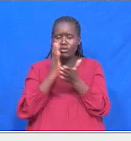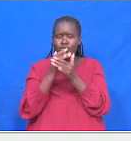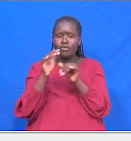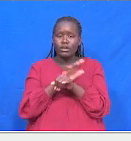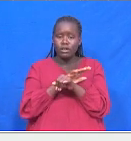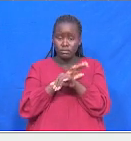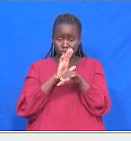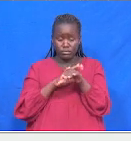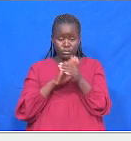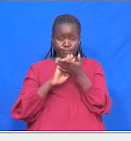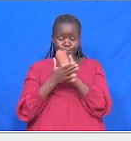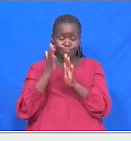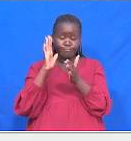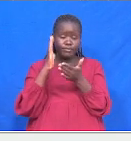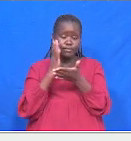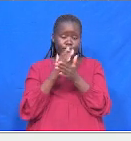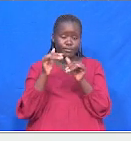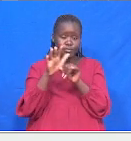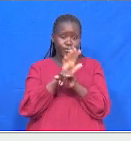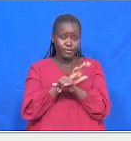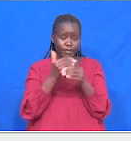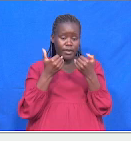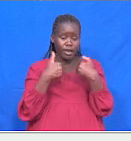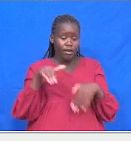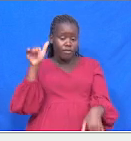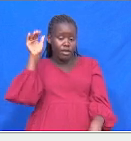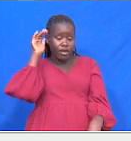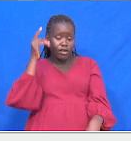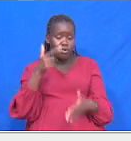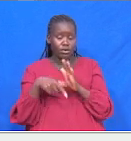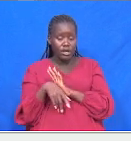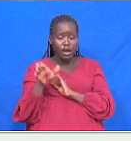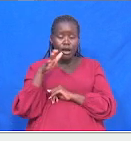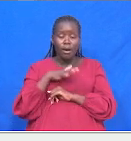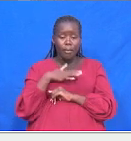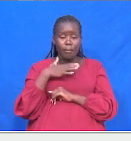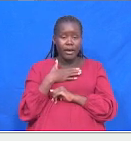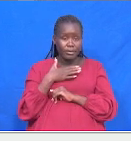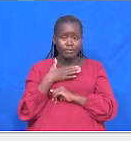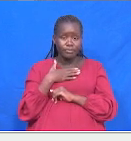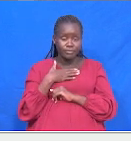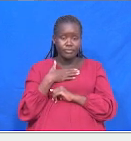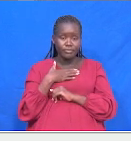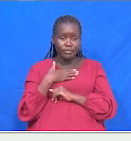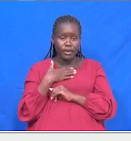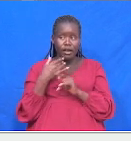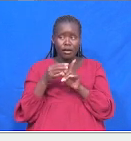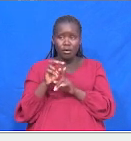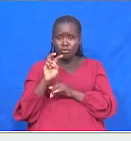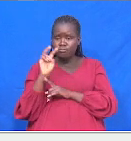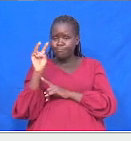to be truthful. I have heard that my saying we observe this